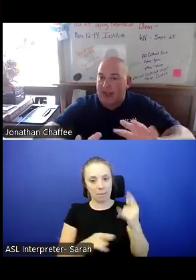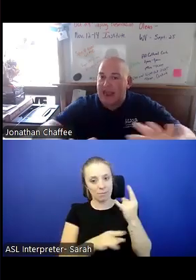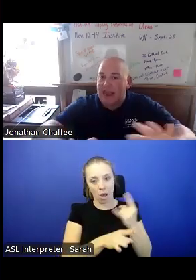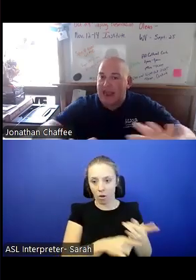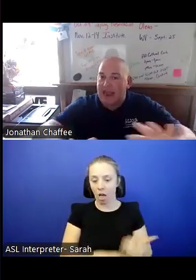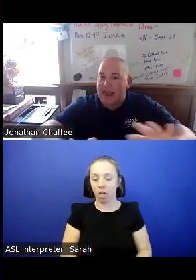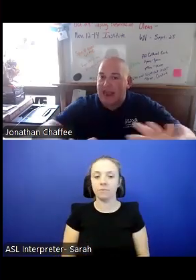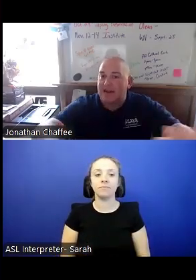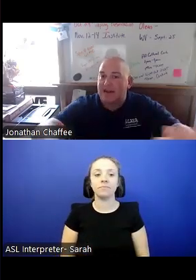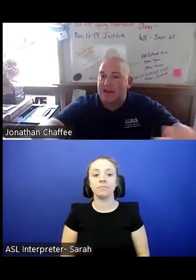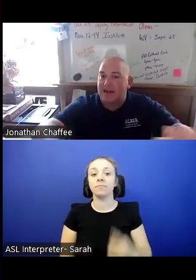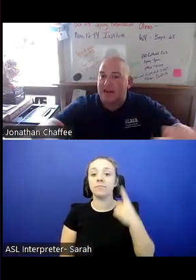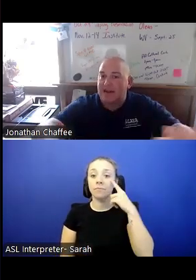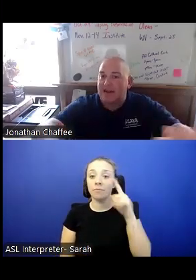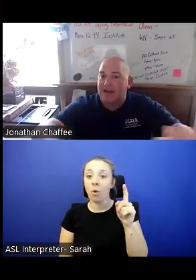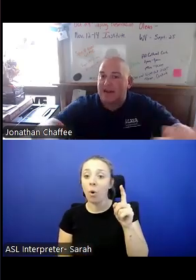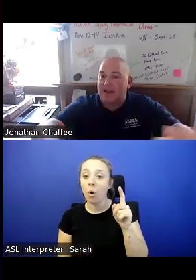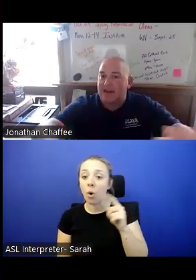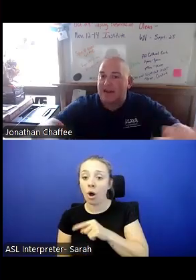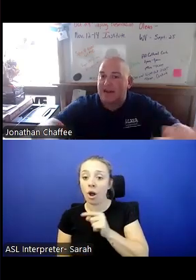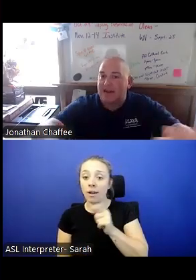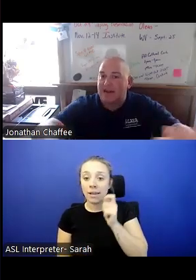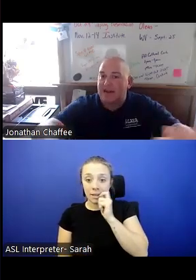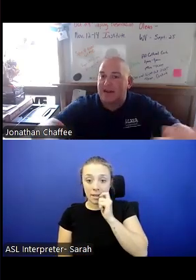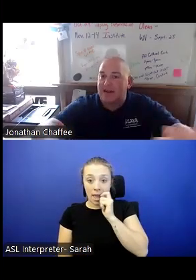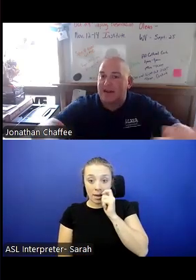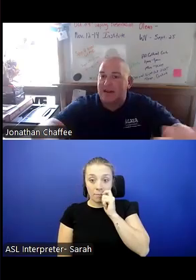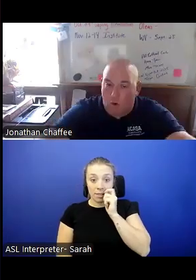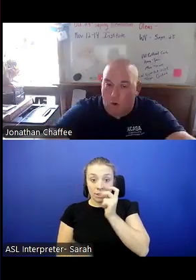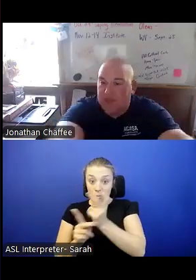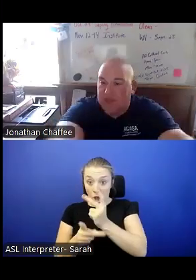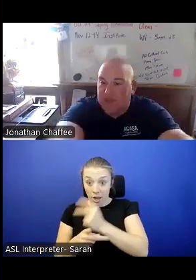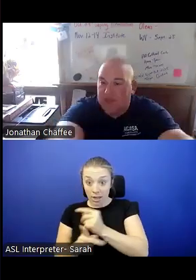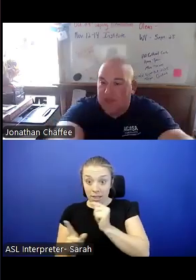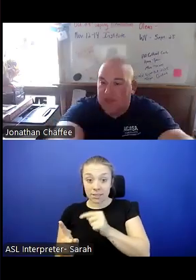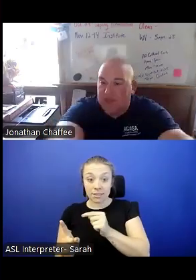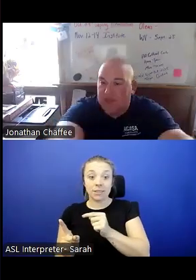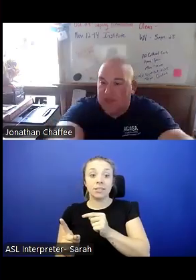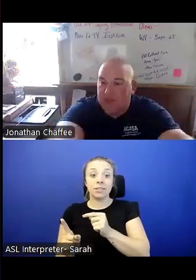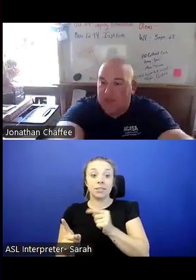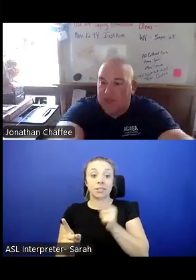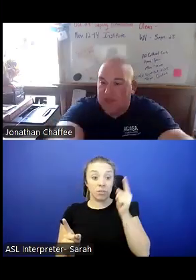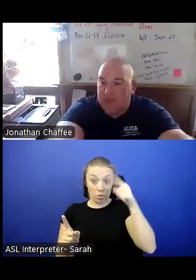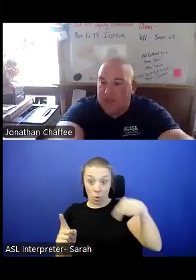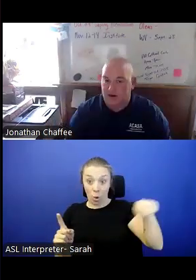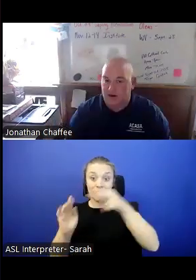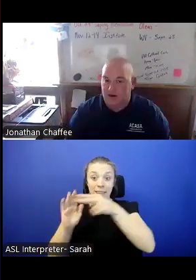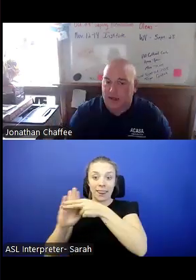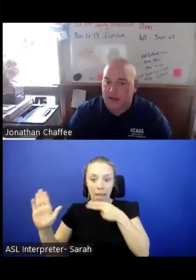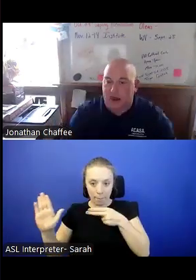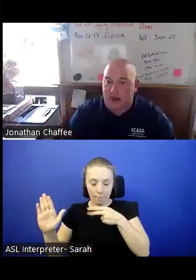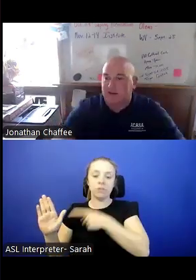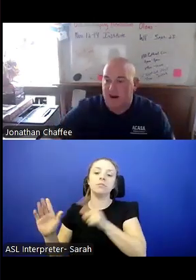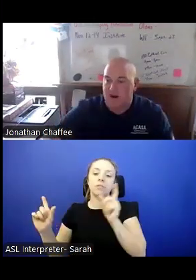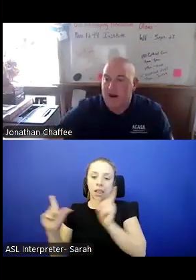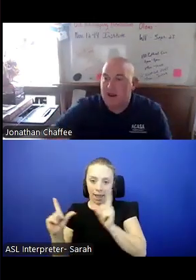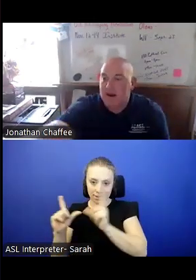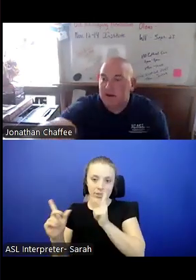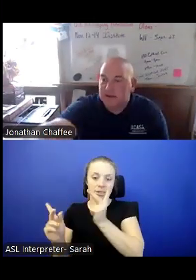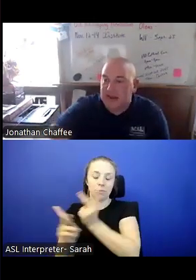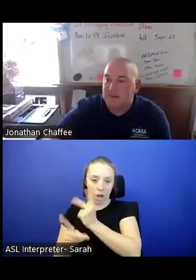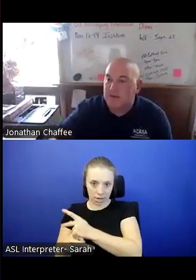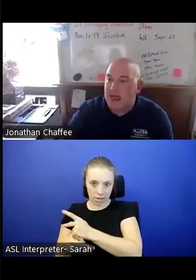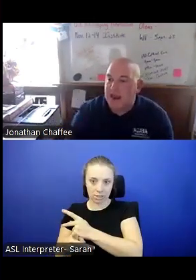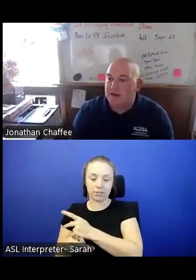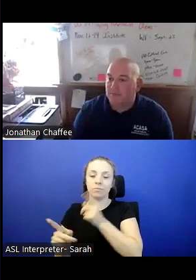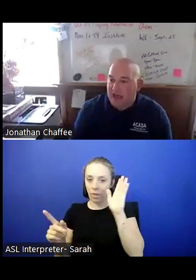For cannabis products, this is one of these labels for a licensed product, regulated product will